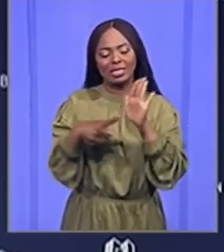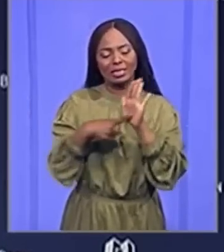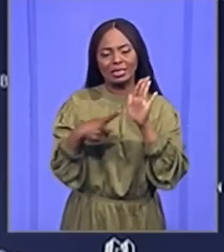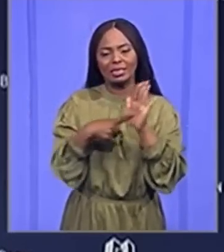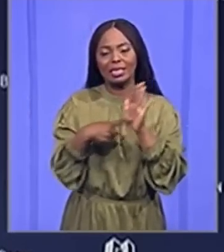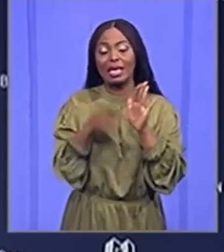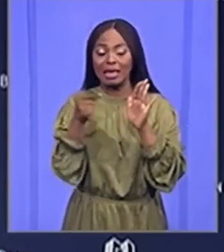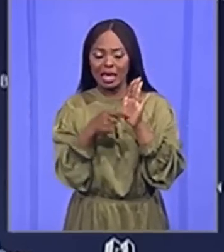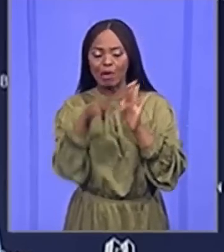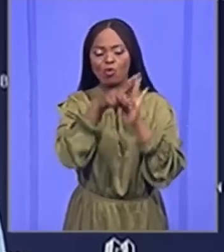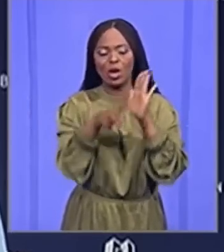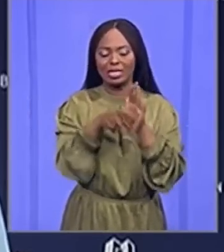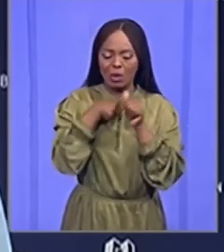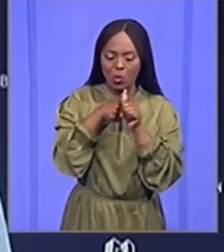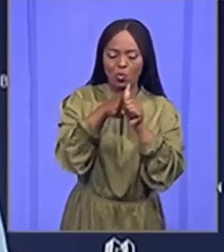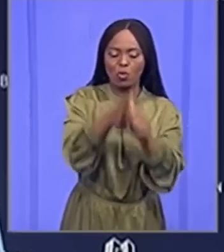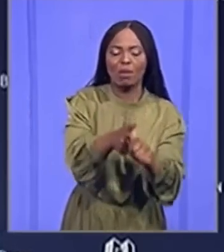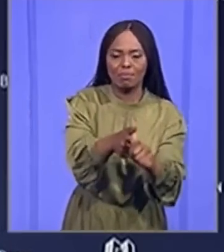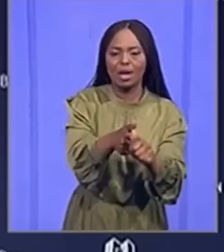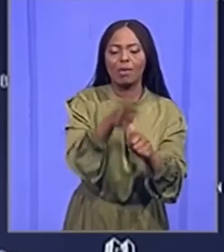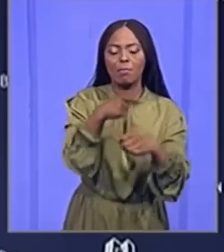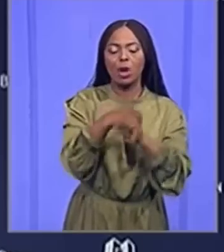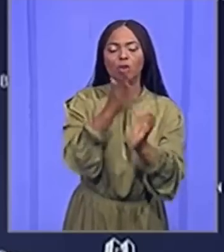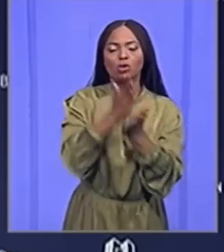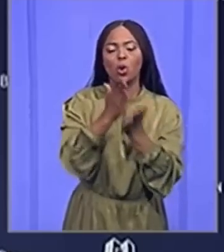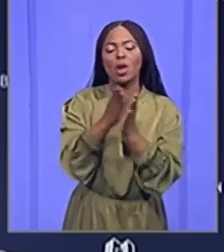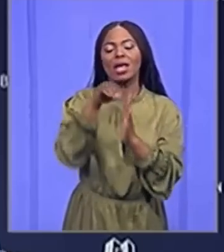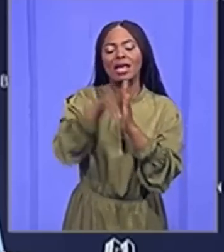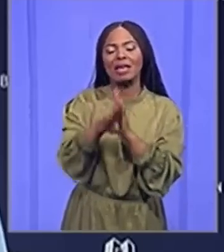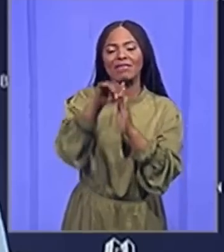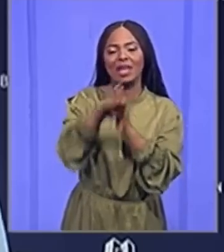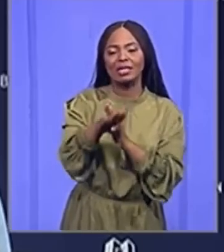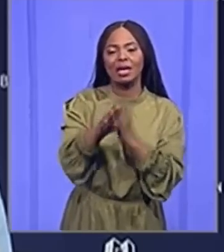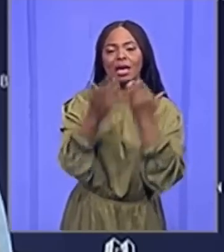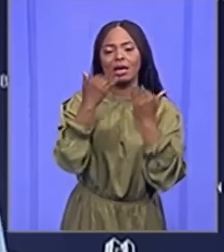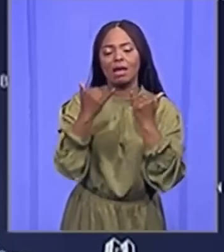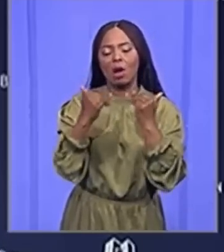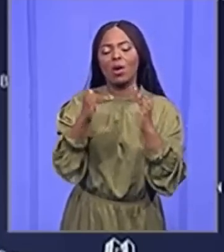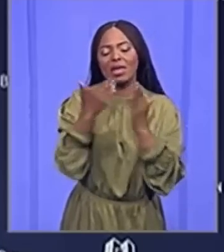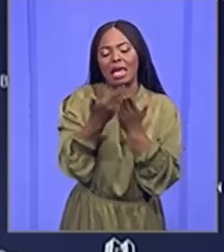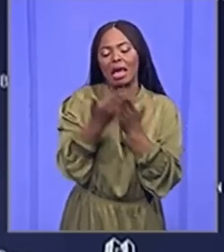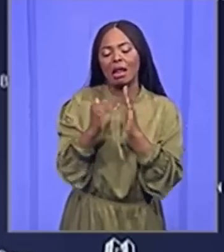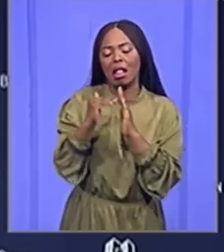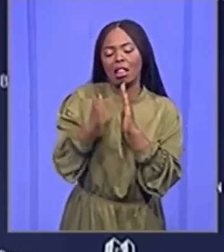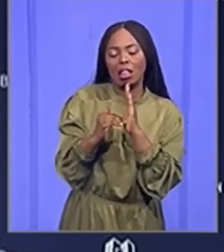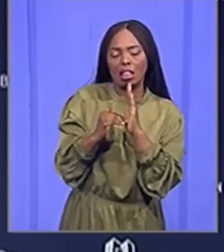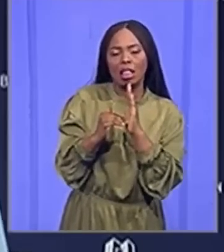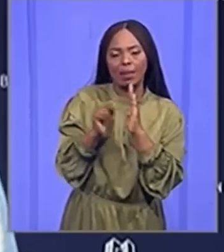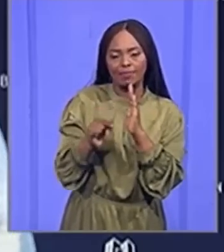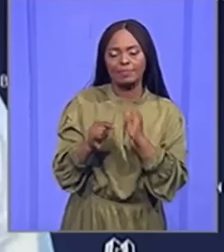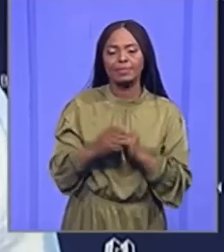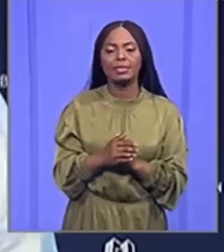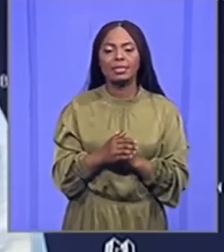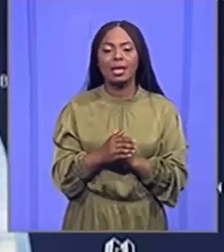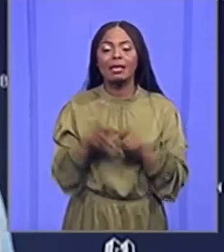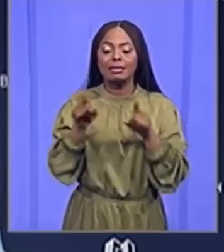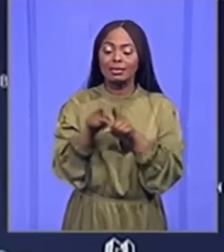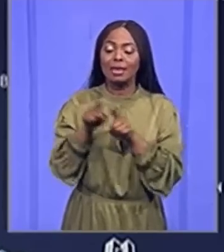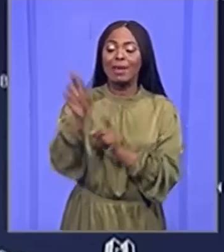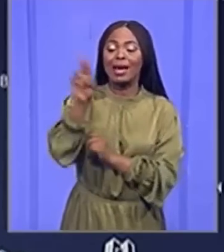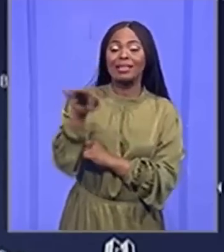ka yona go bona gore inflation e ba ka tlase gomme se e le gore mošiši